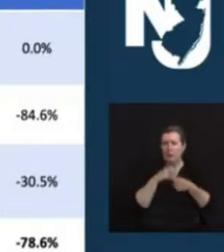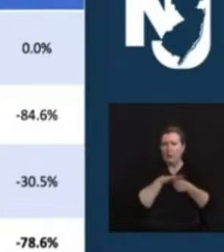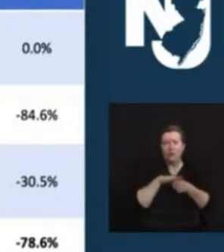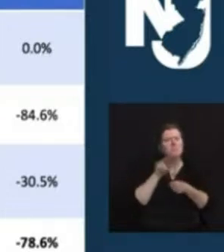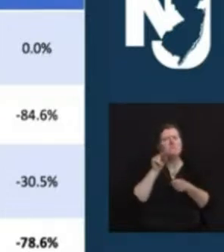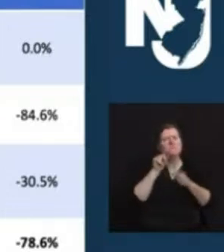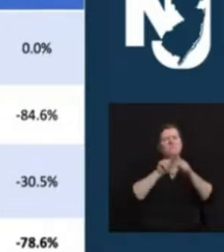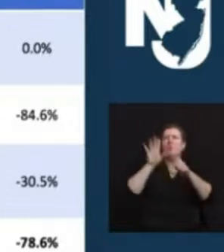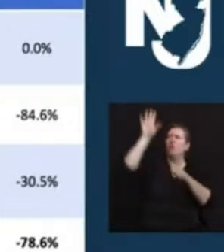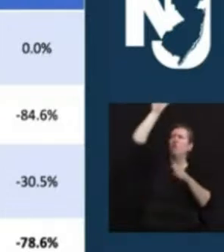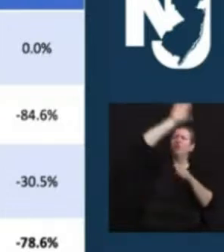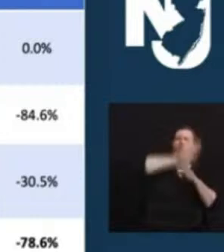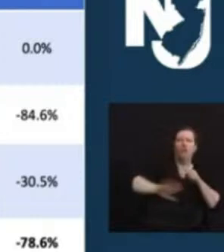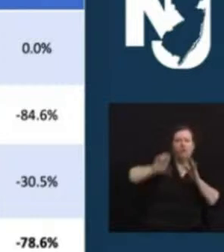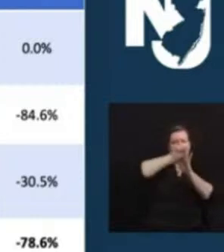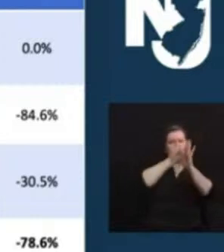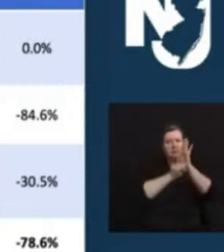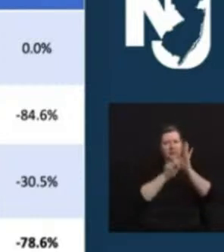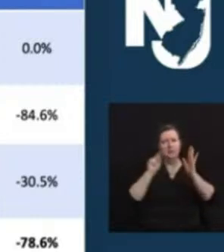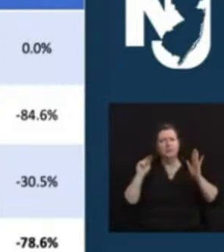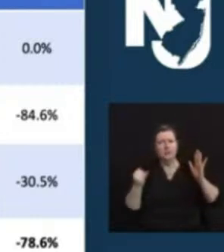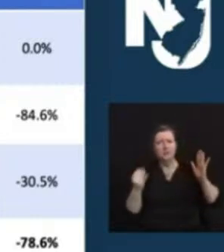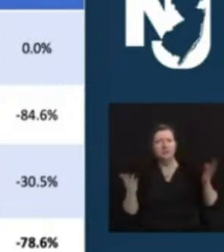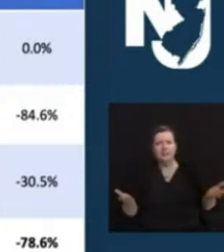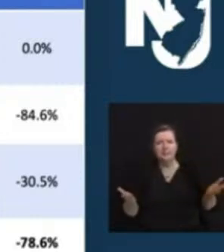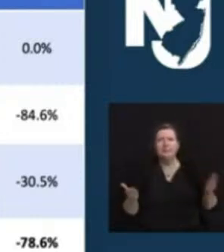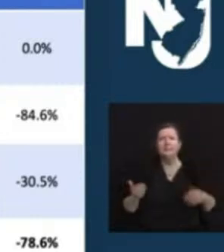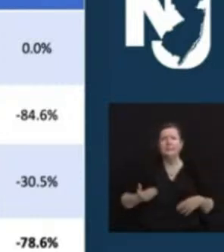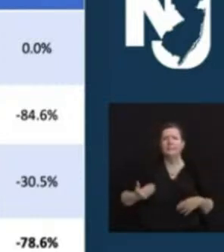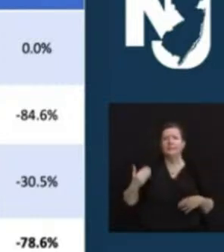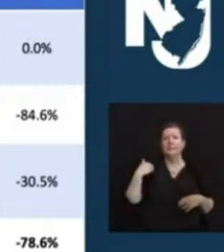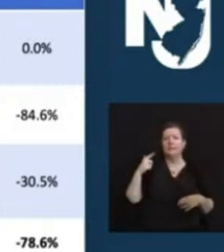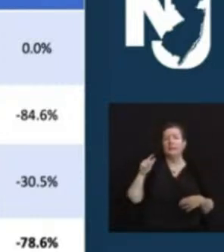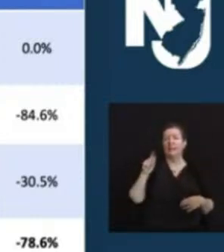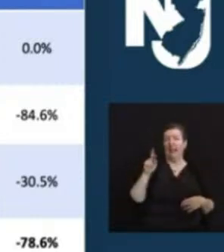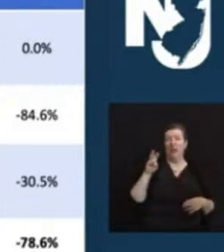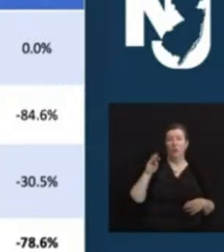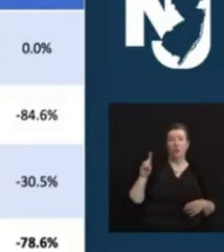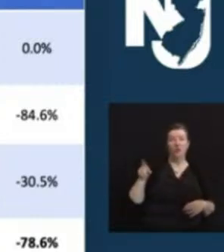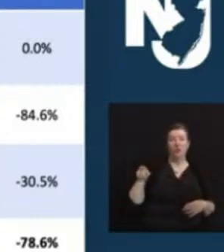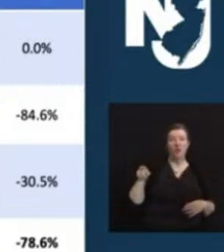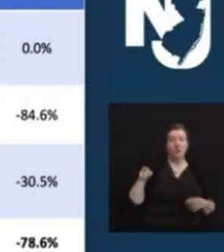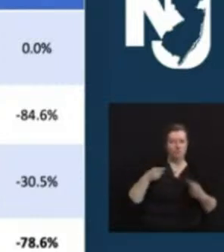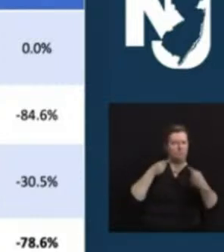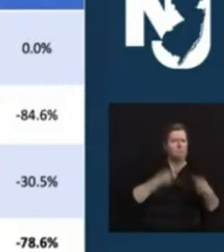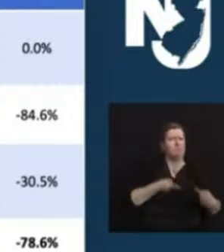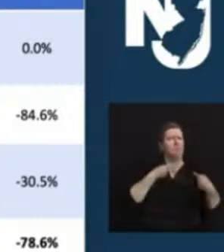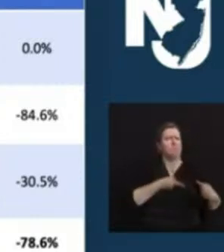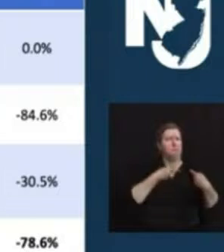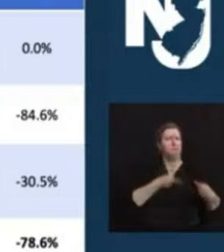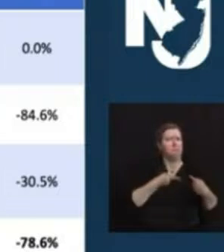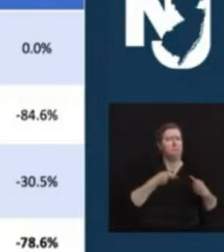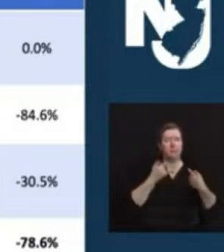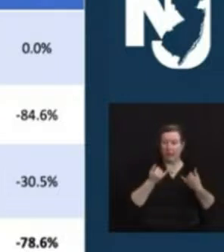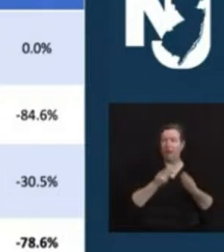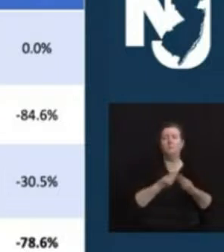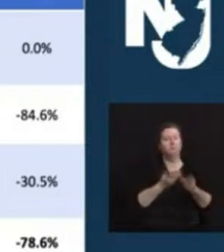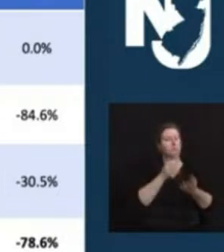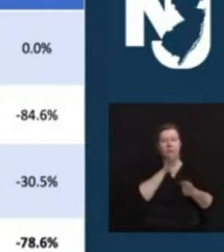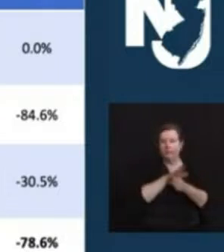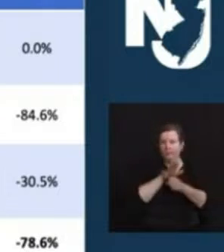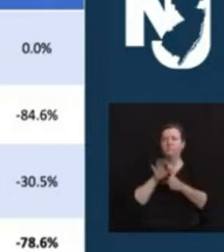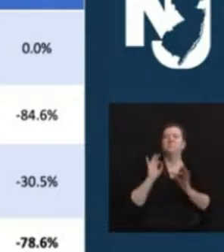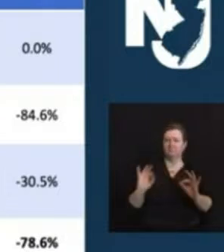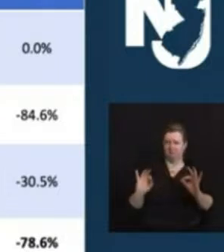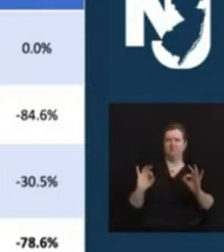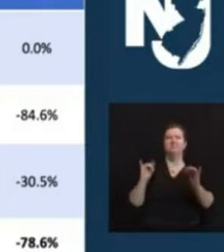a few weeks ago, Lakewood had a particular supply issue. That's not the case today. And the department will continue to work with the educational leaders in